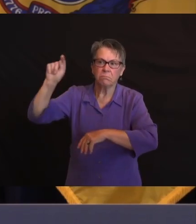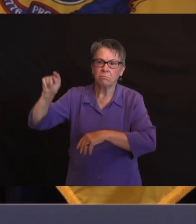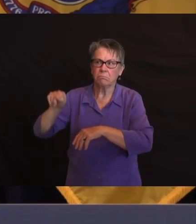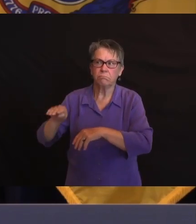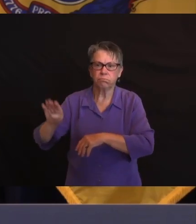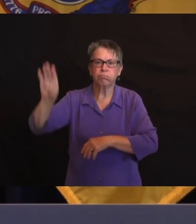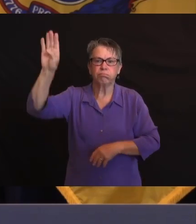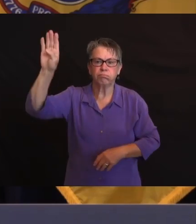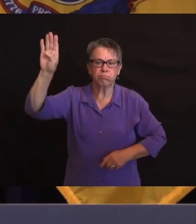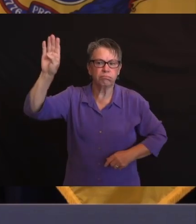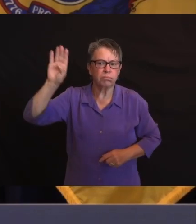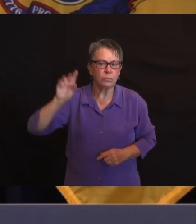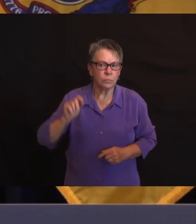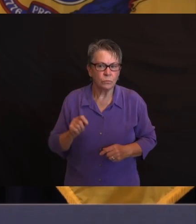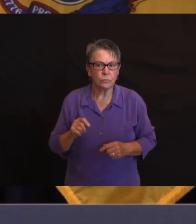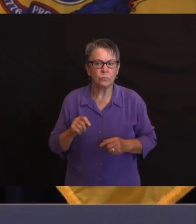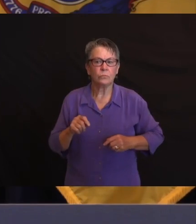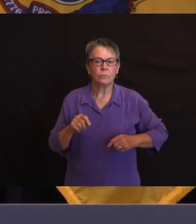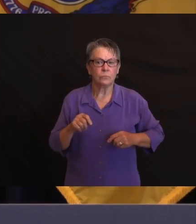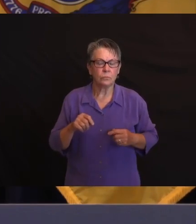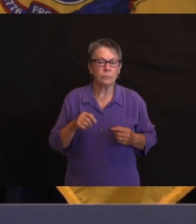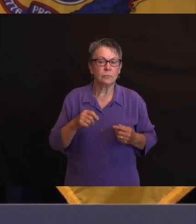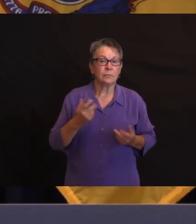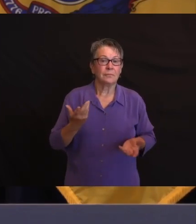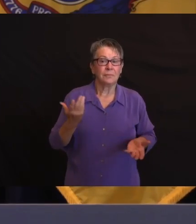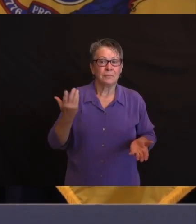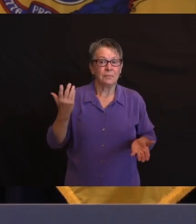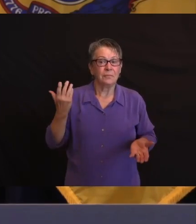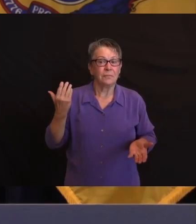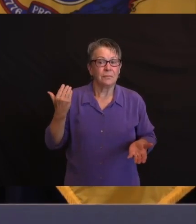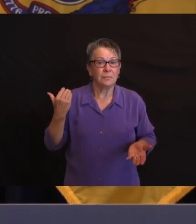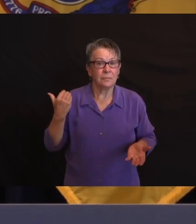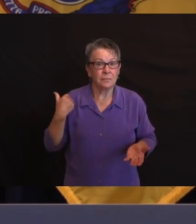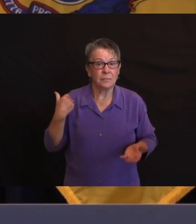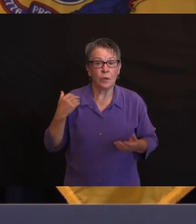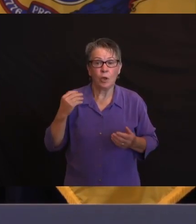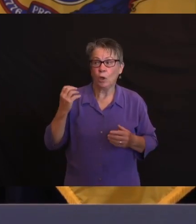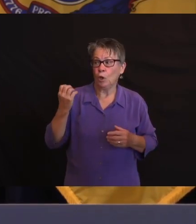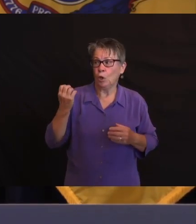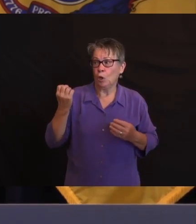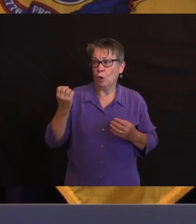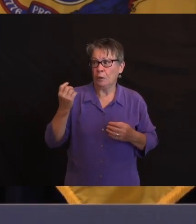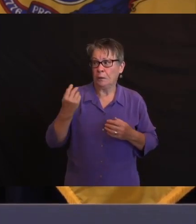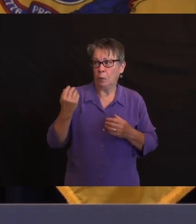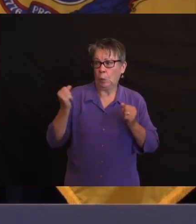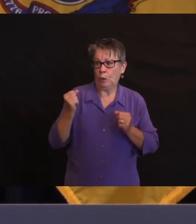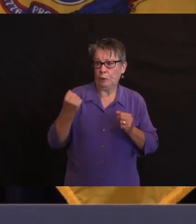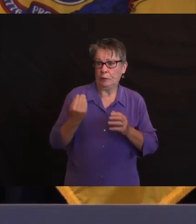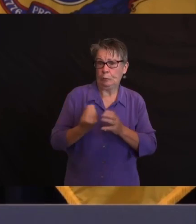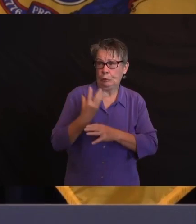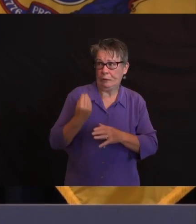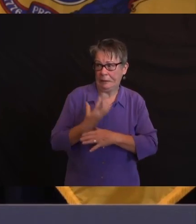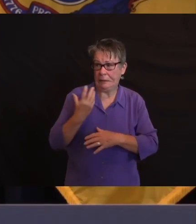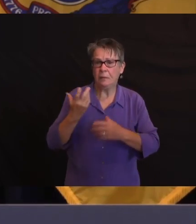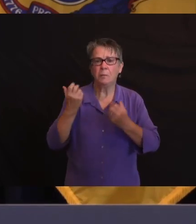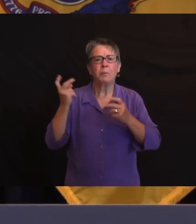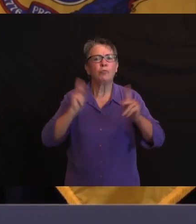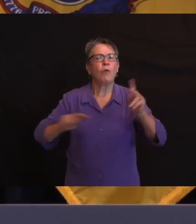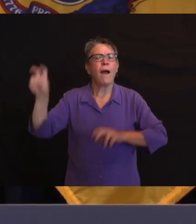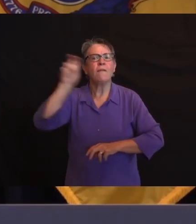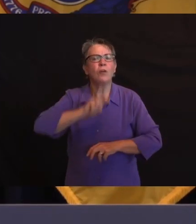spring. That's really not the case right now. So I don't know if there's anything else you want to add to that. We look